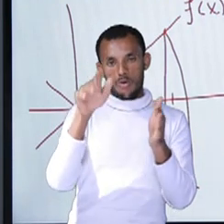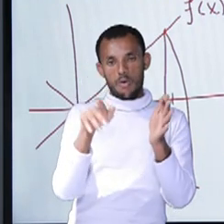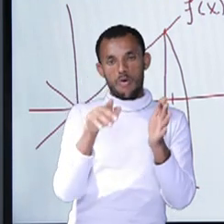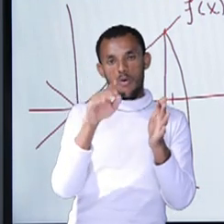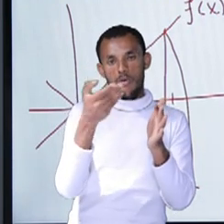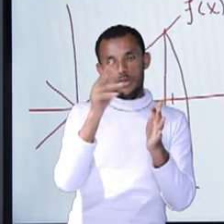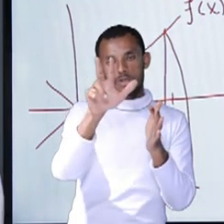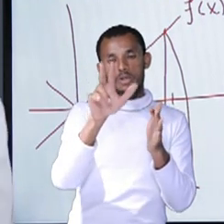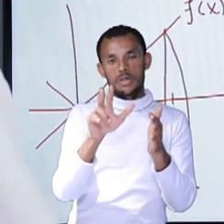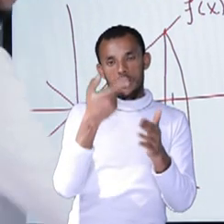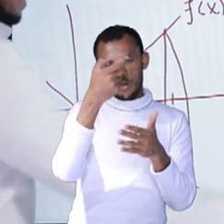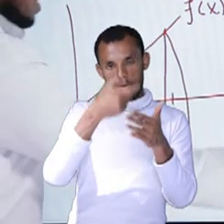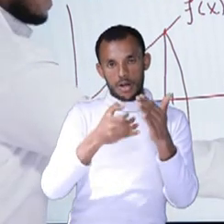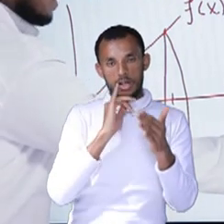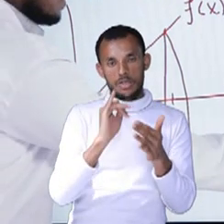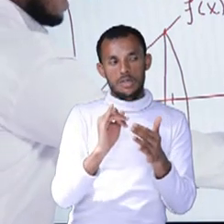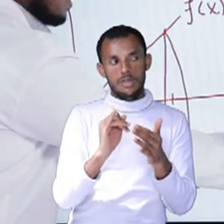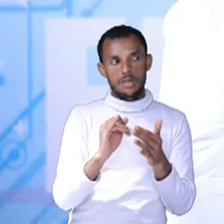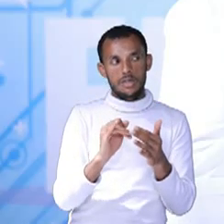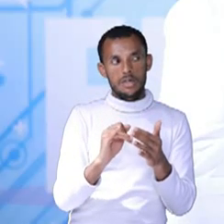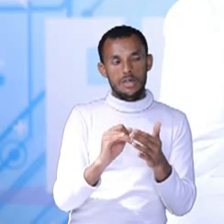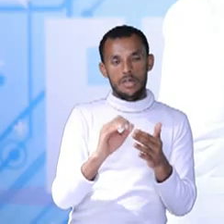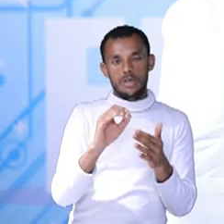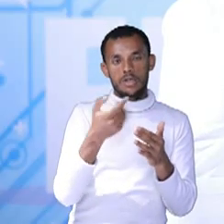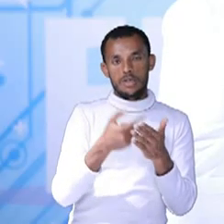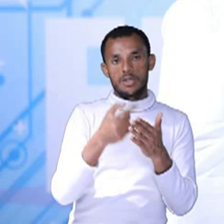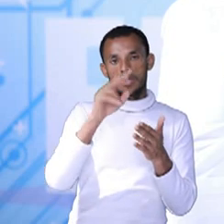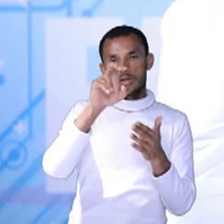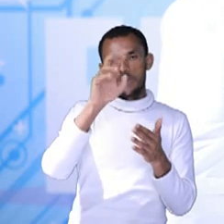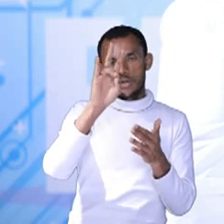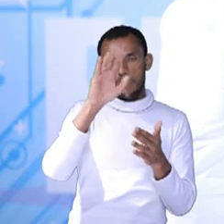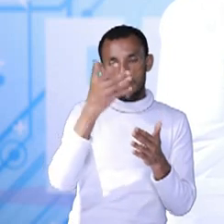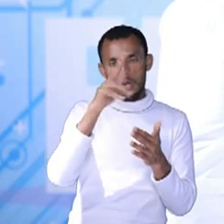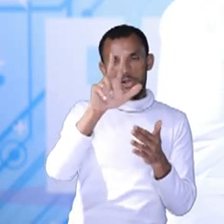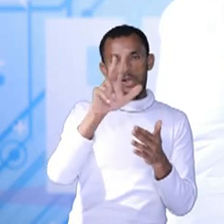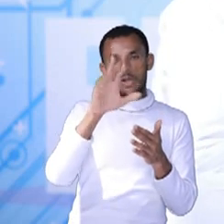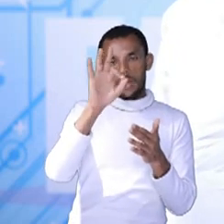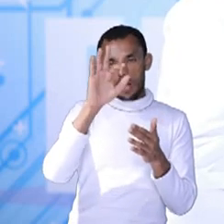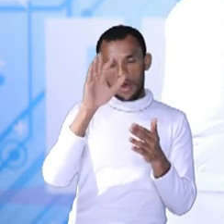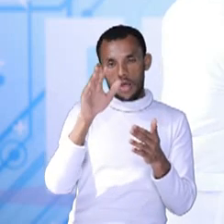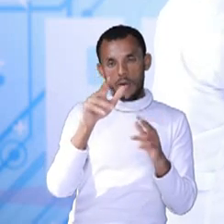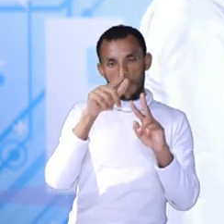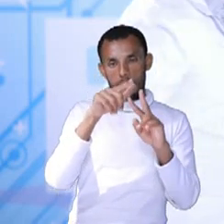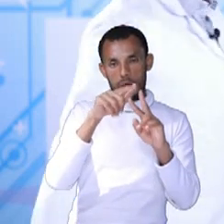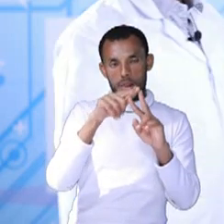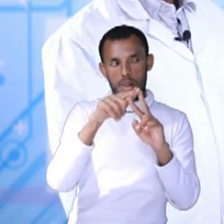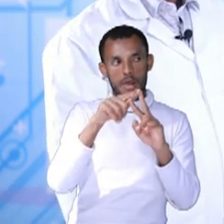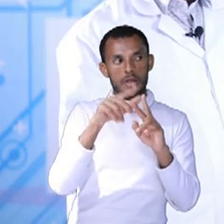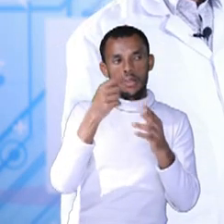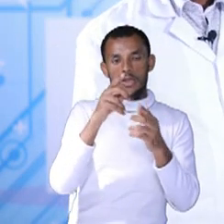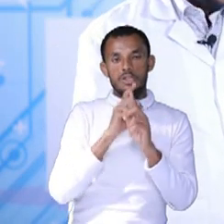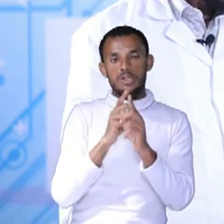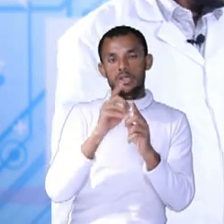3. So the final answer becomes, it is this 27 over 3 is 9 pi. This one is 0, so the answer it